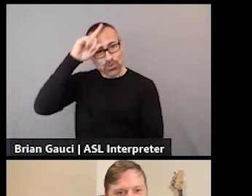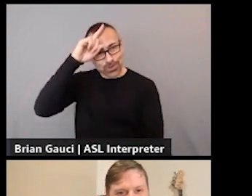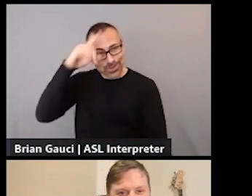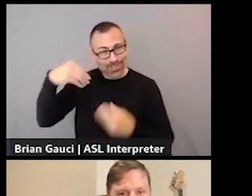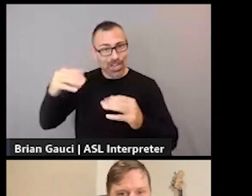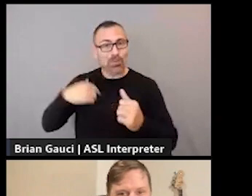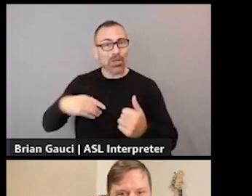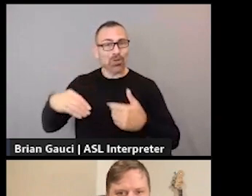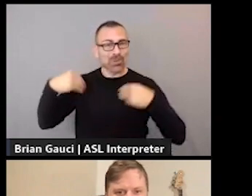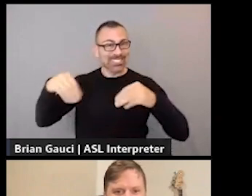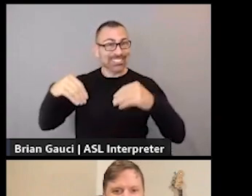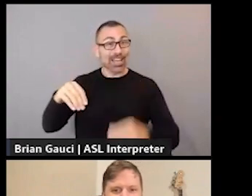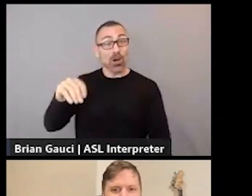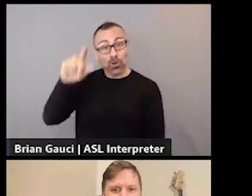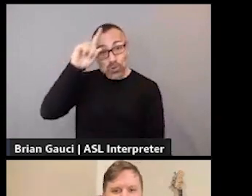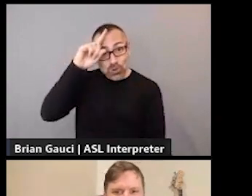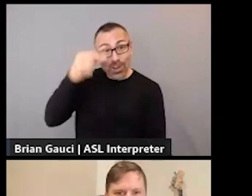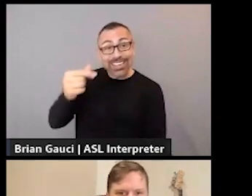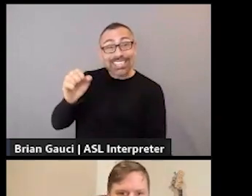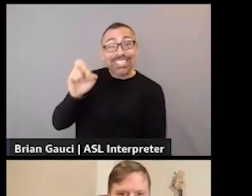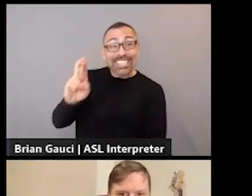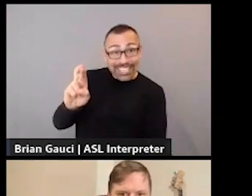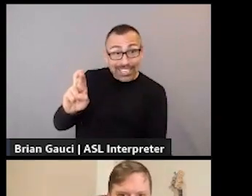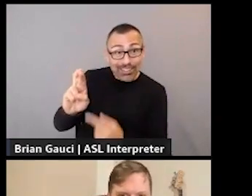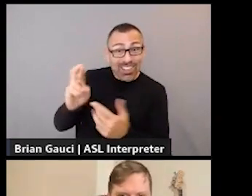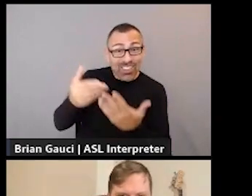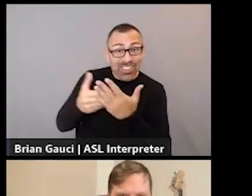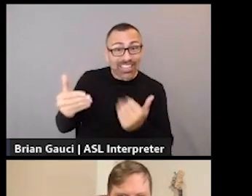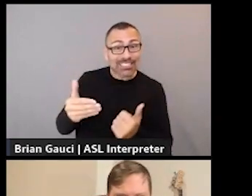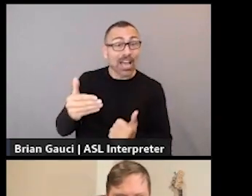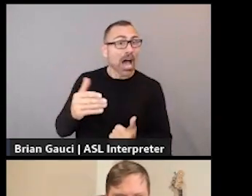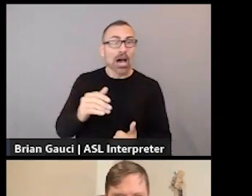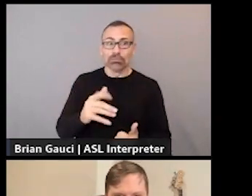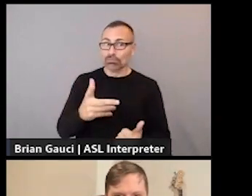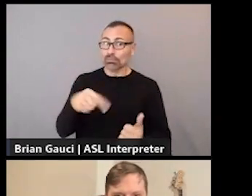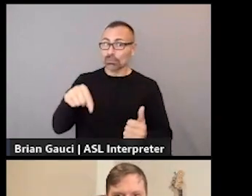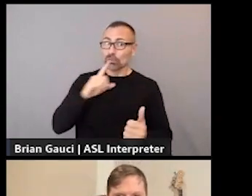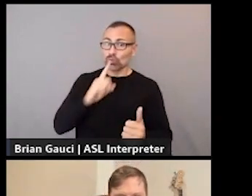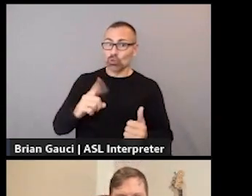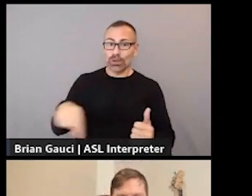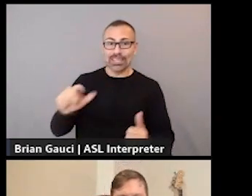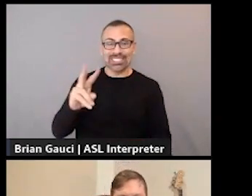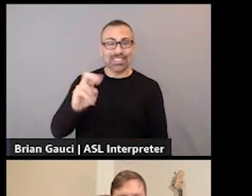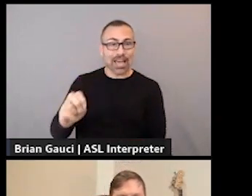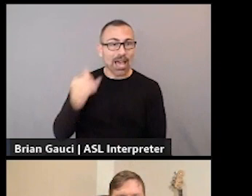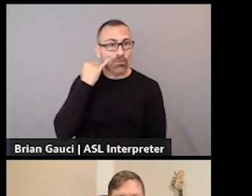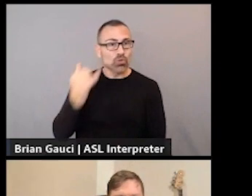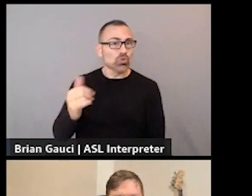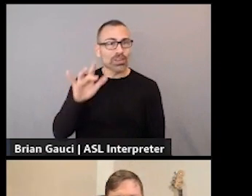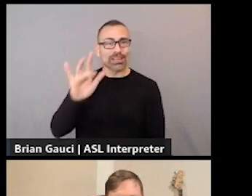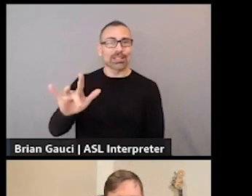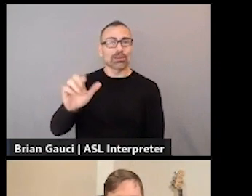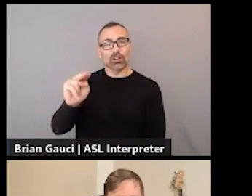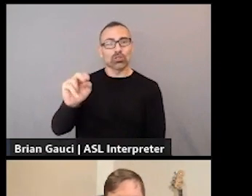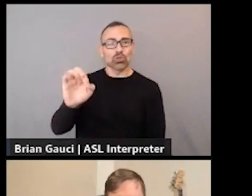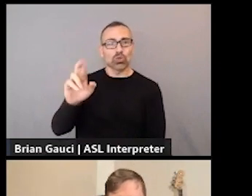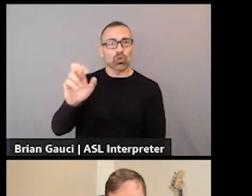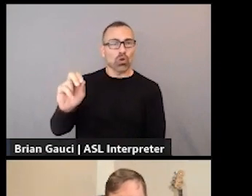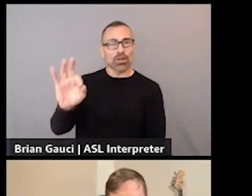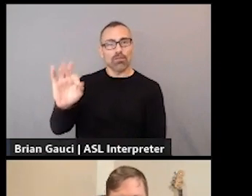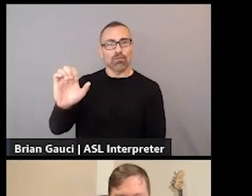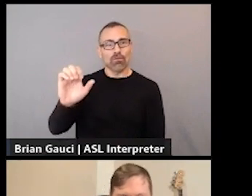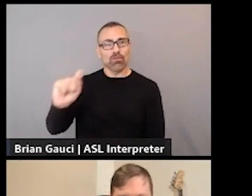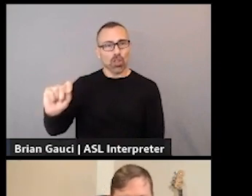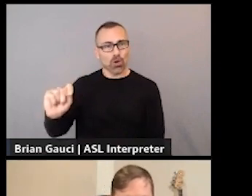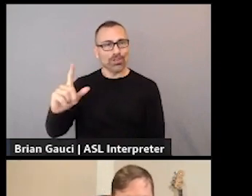gear. I'm not making this up. It's actually live. You can click on Unicorn Float, add it to your cart. I don't even know what a Unicorn Float does, but it's a